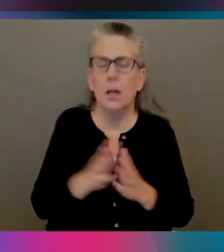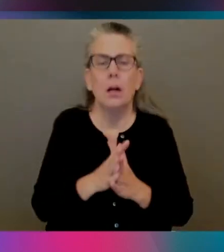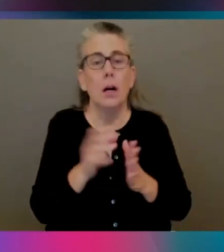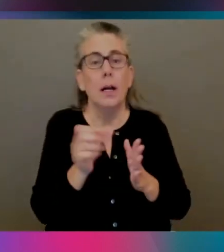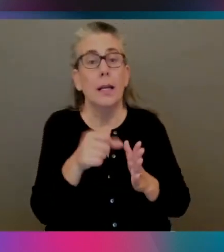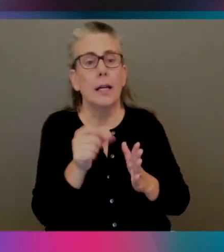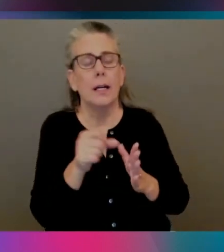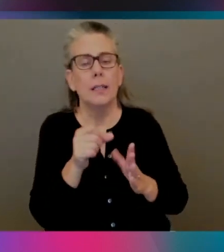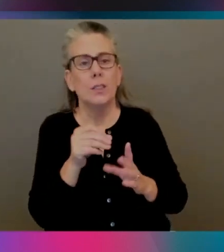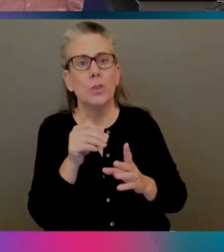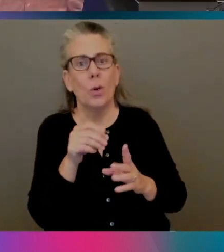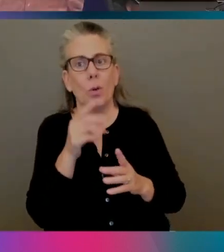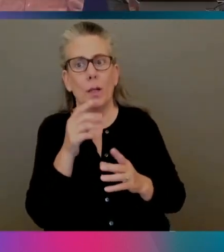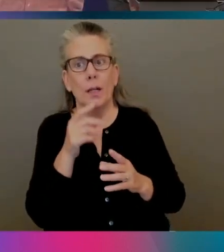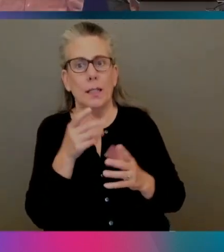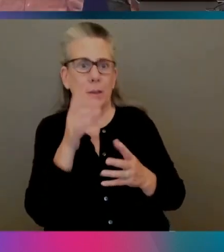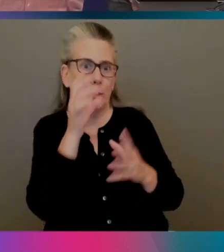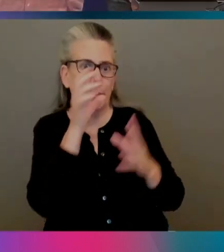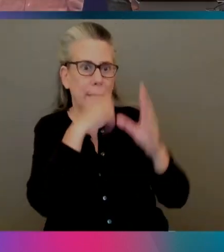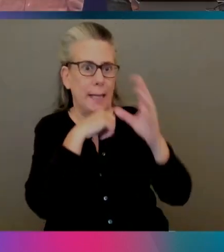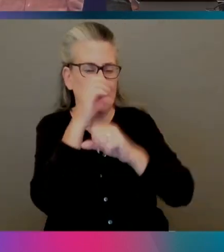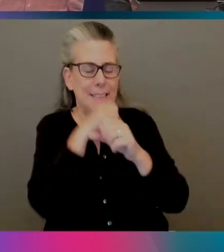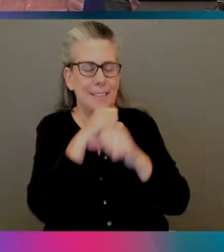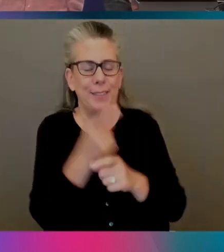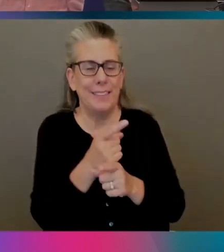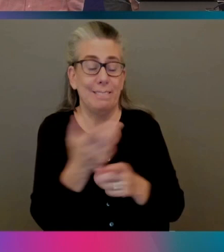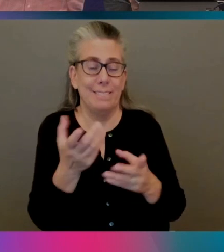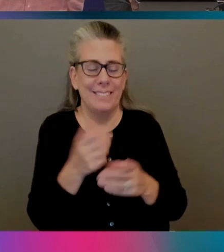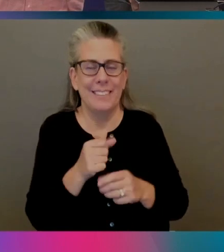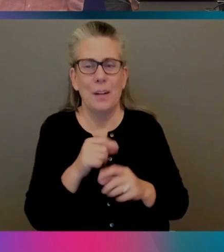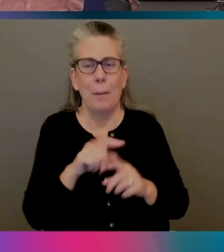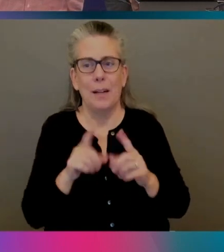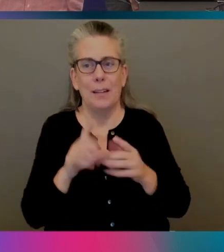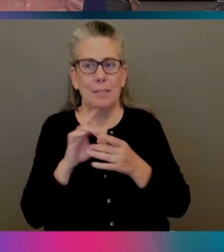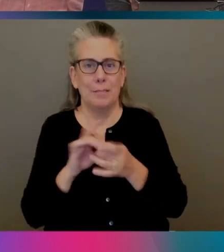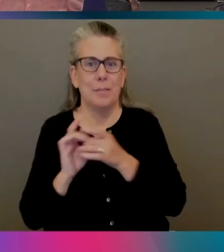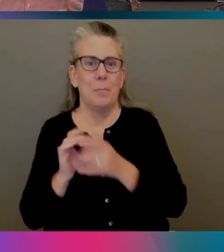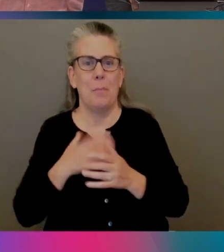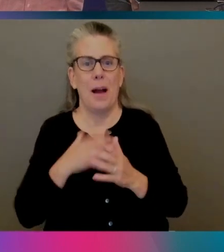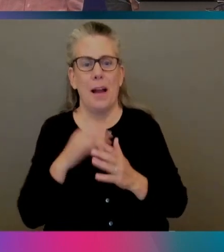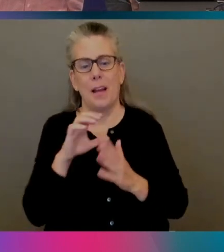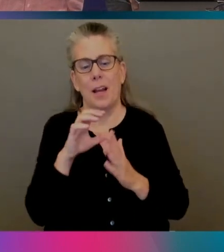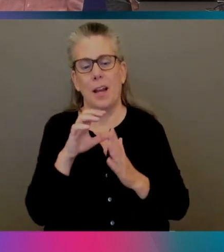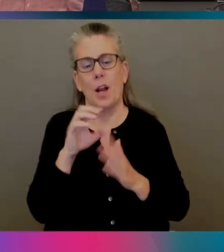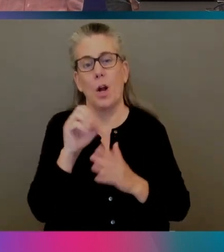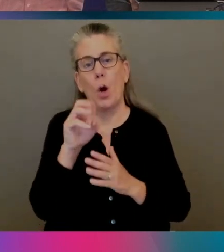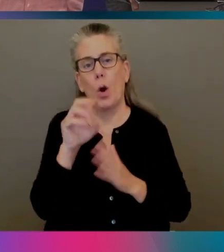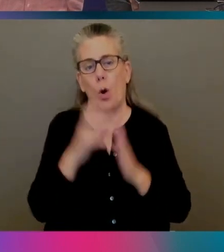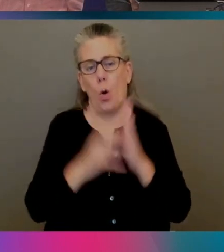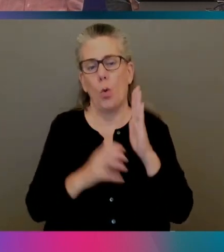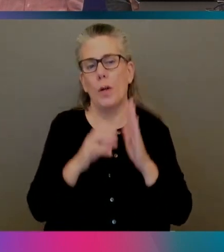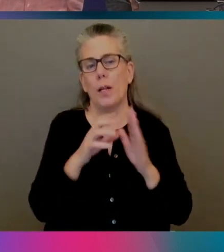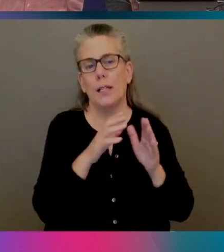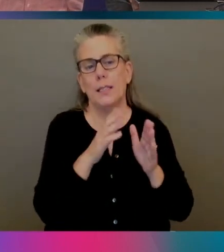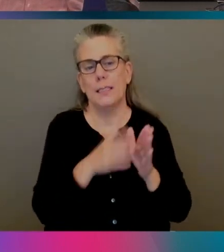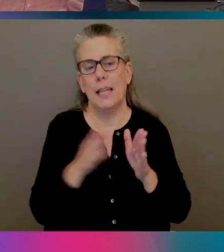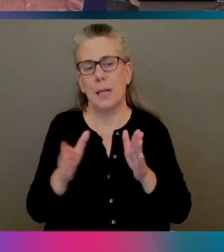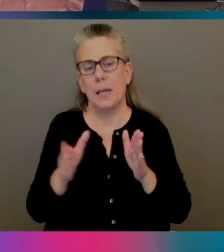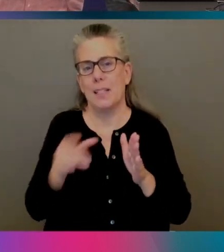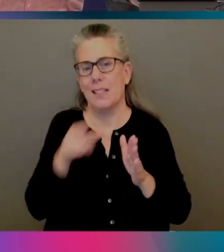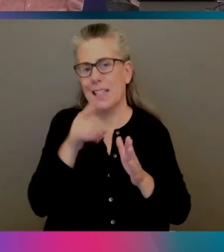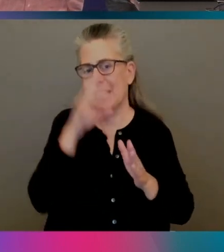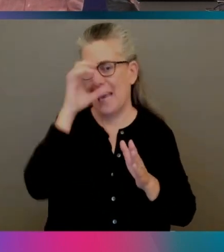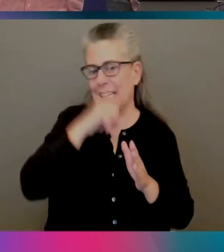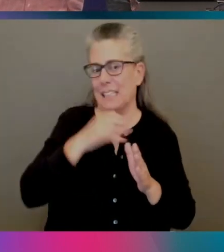intent based on my... You don't even finish. Yeah. Based on my import statements, it's guessing my intent. I'm going to hit tab,